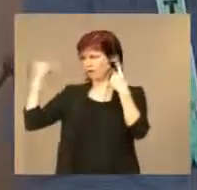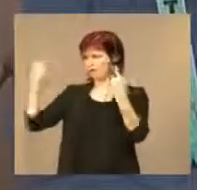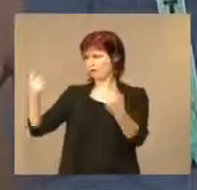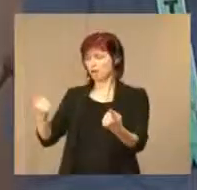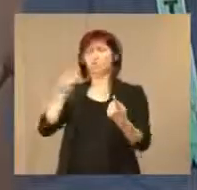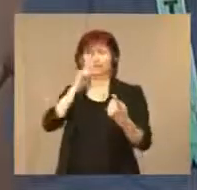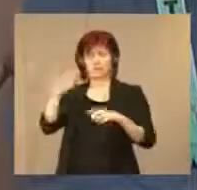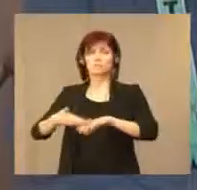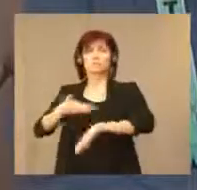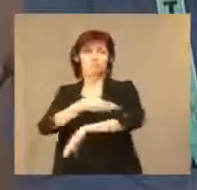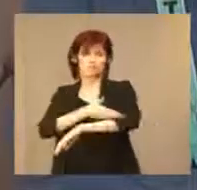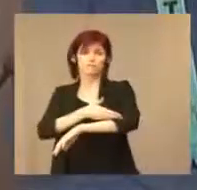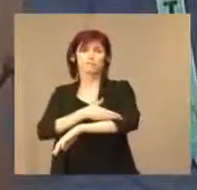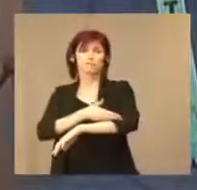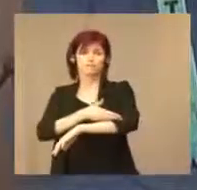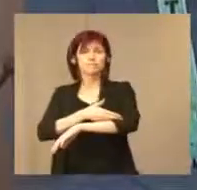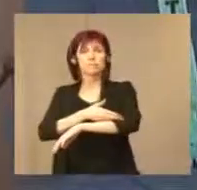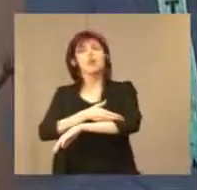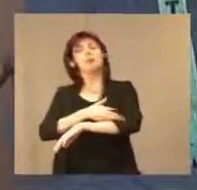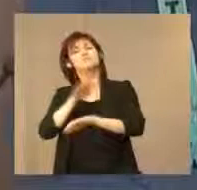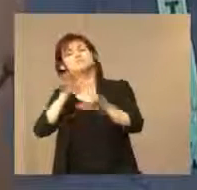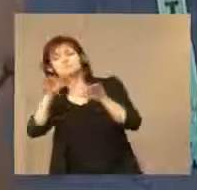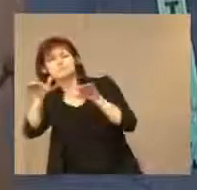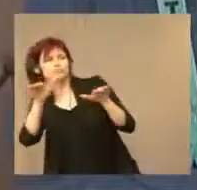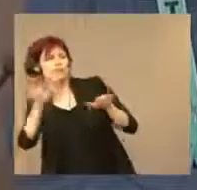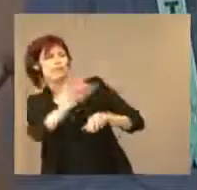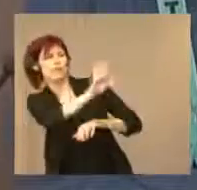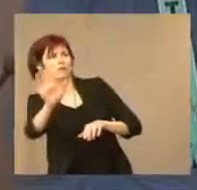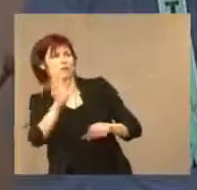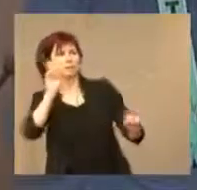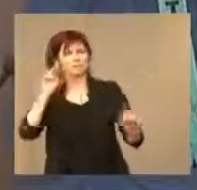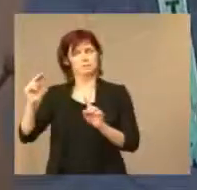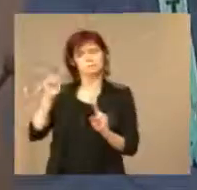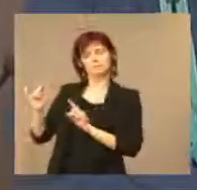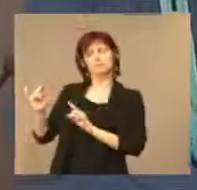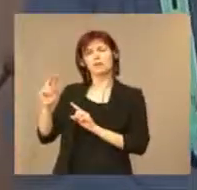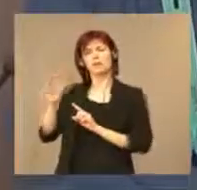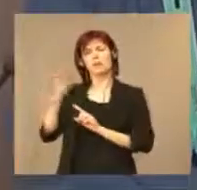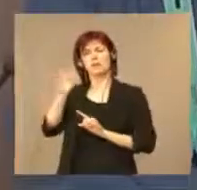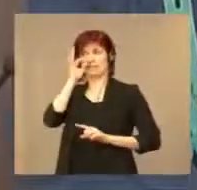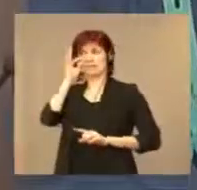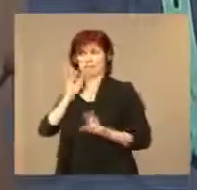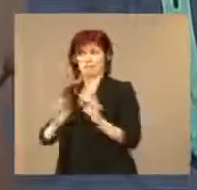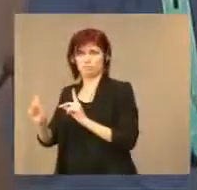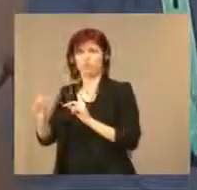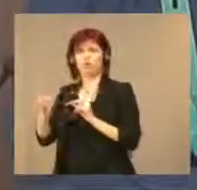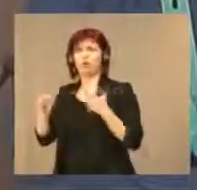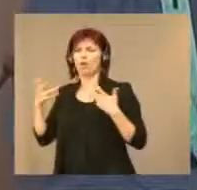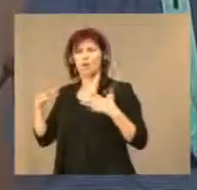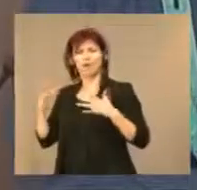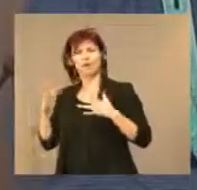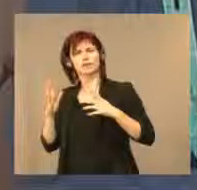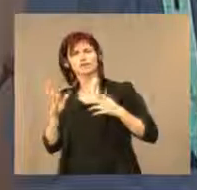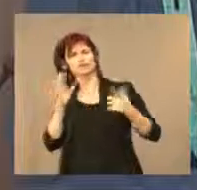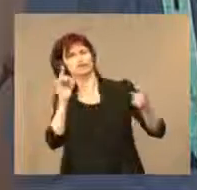long way in terms of changing people's thinking about Indigenous people, and we can do the same. If we can do that, we can also do the same